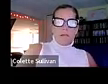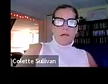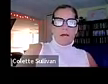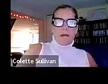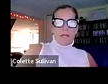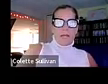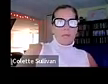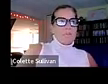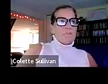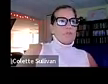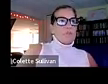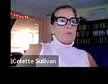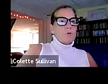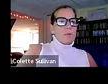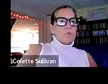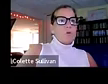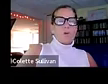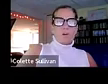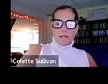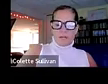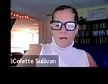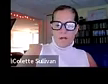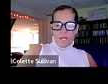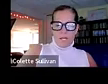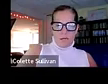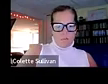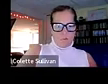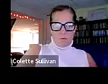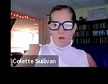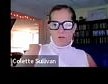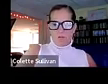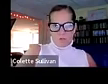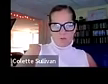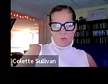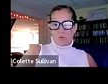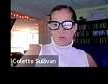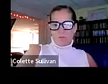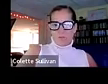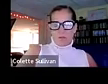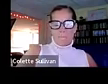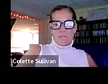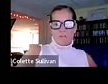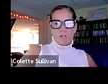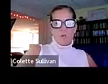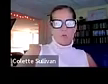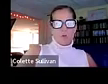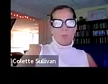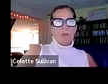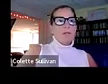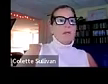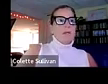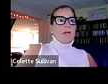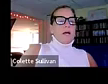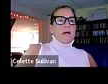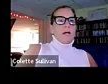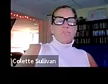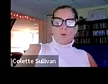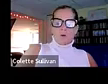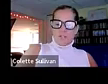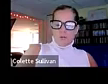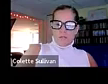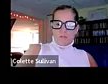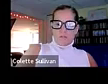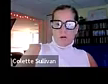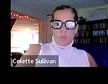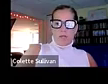Sullivan. I am the Federal Programs Coordinator. I am the one who gets to work with this amazing group.